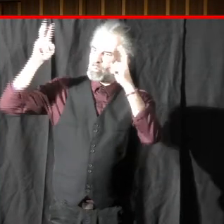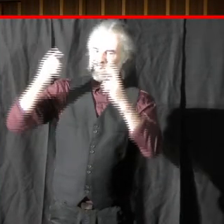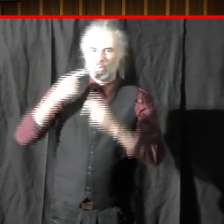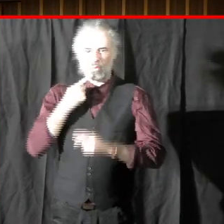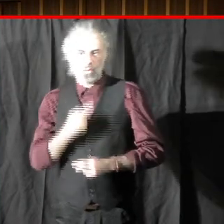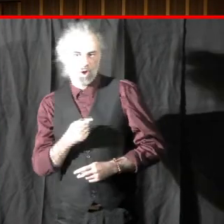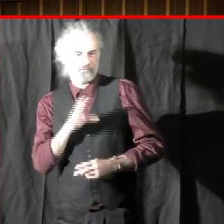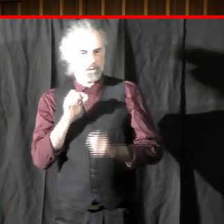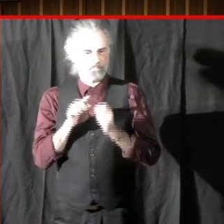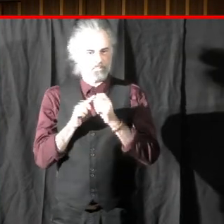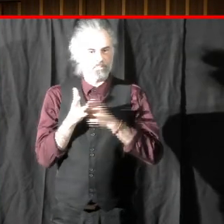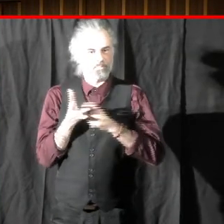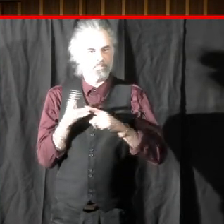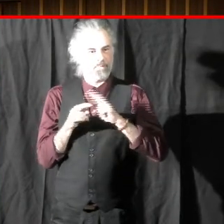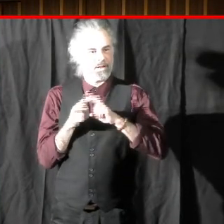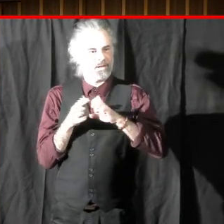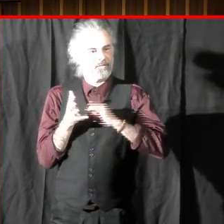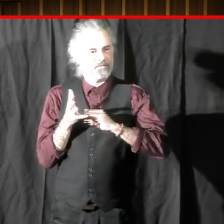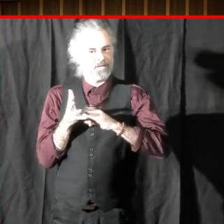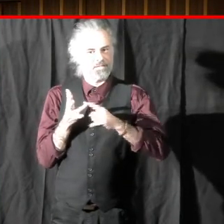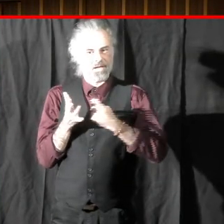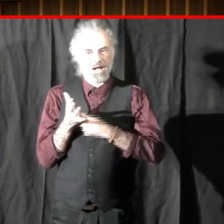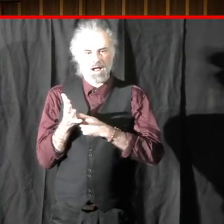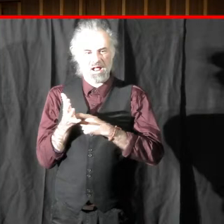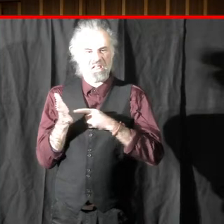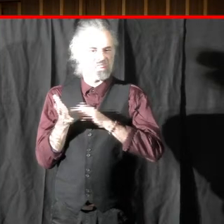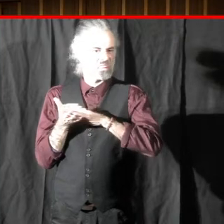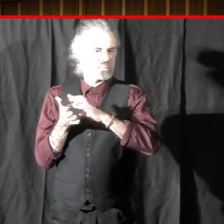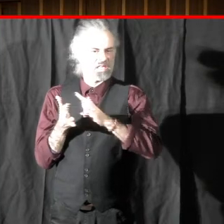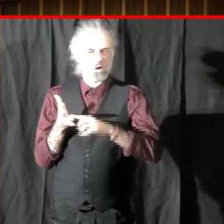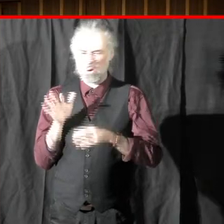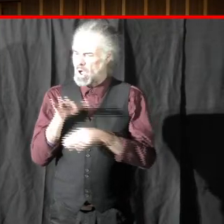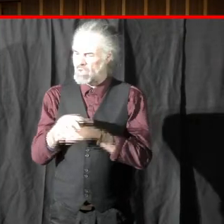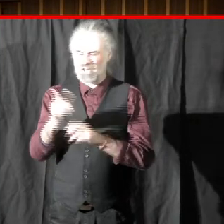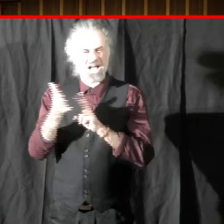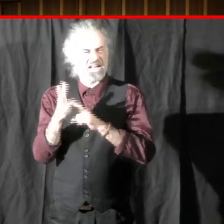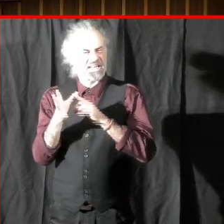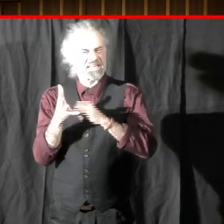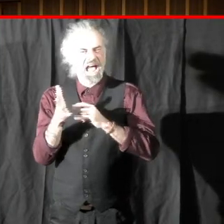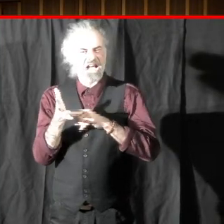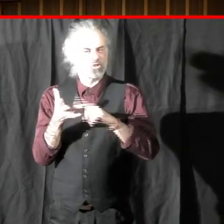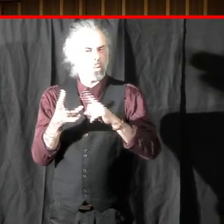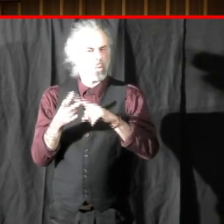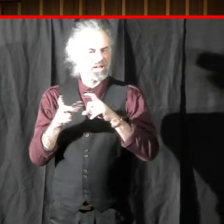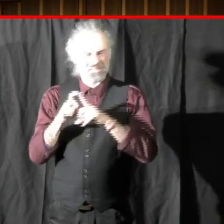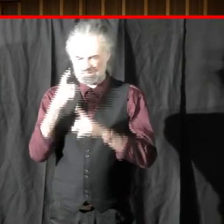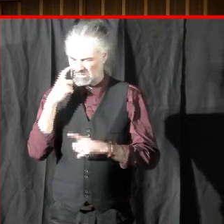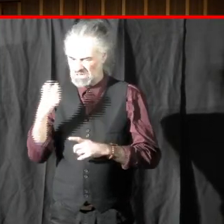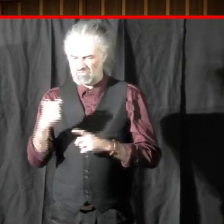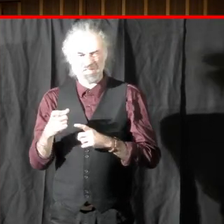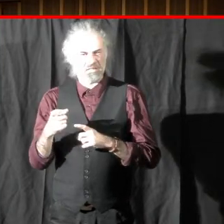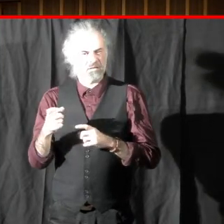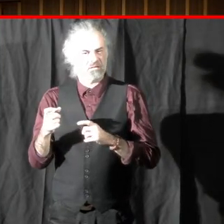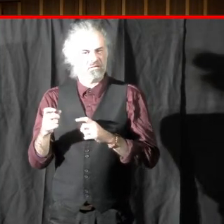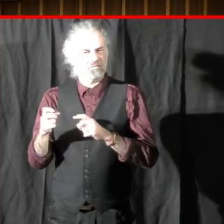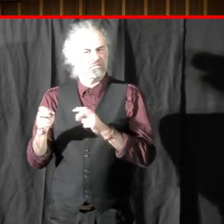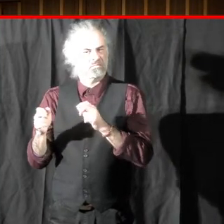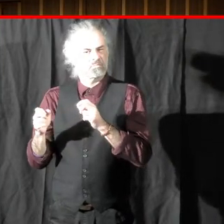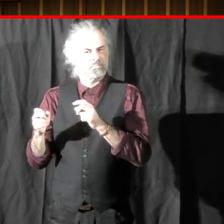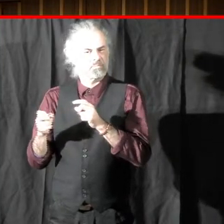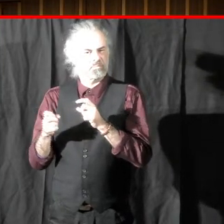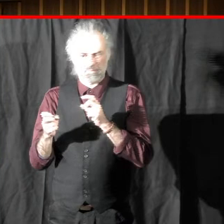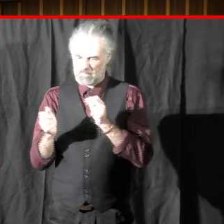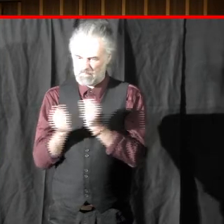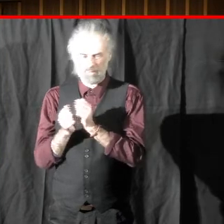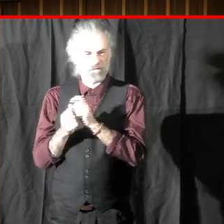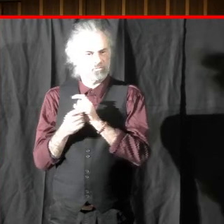Theo about that nastoid discovery release you just sent out. Yes, he's not here at the